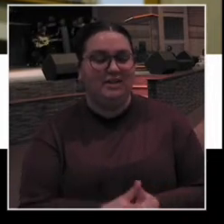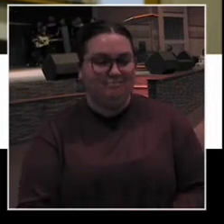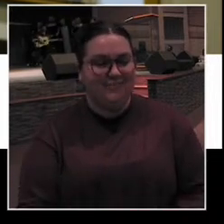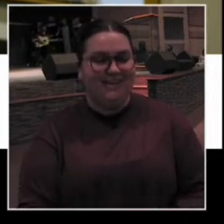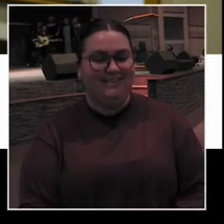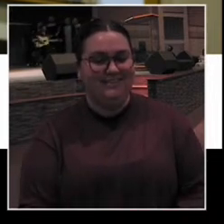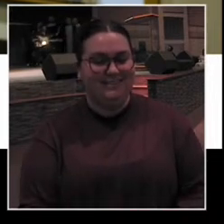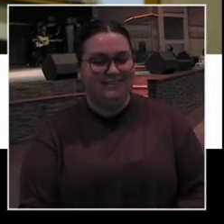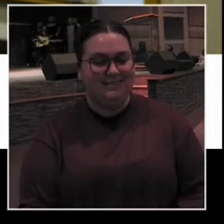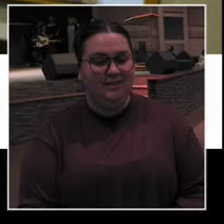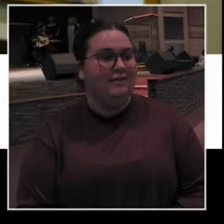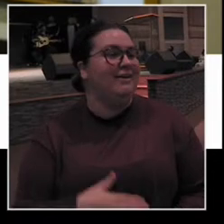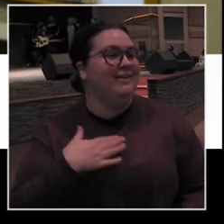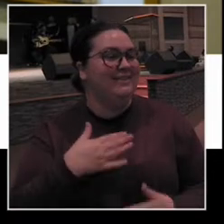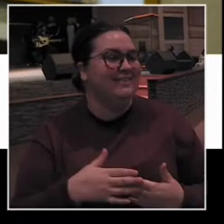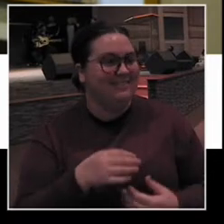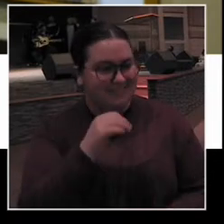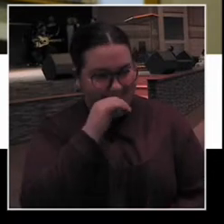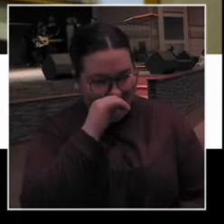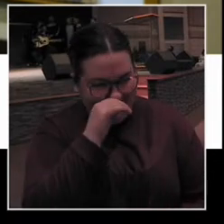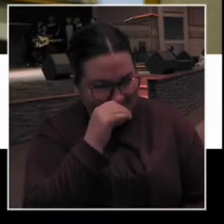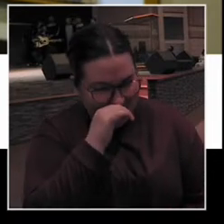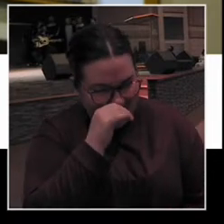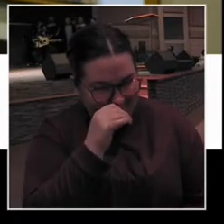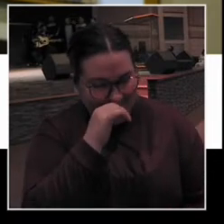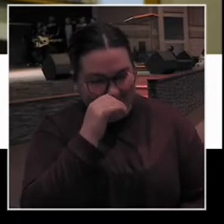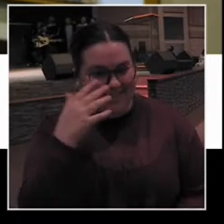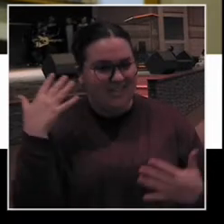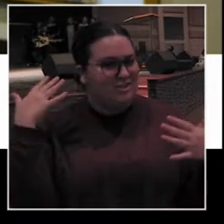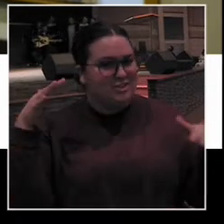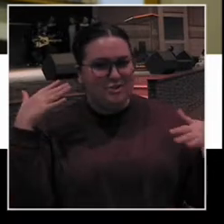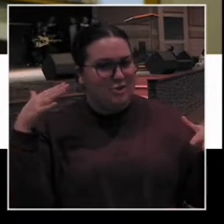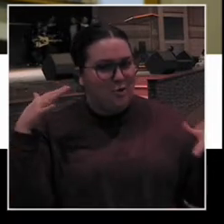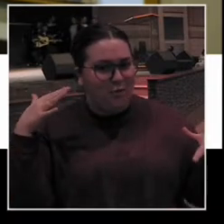today. Please join us in the connection.